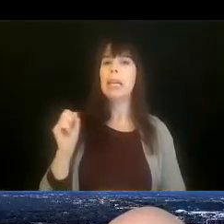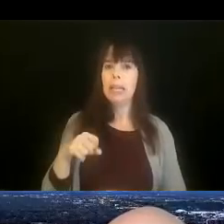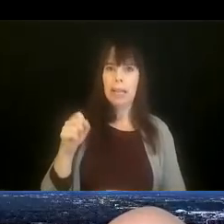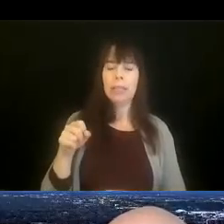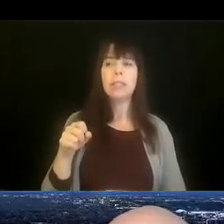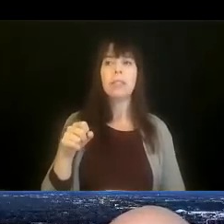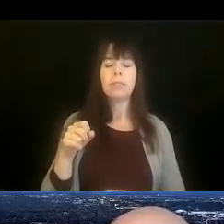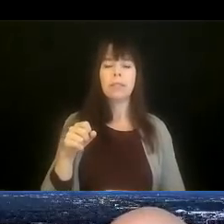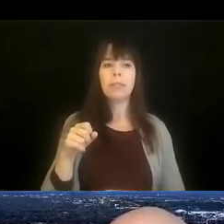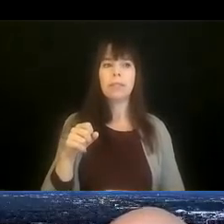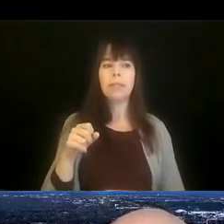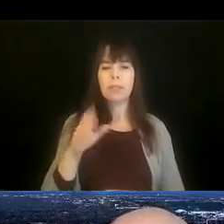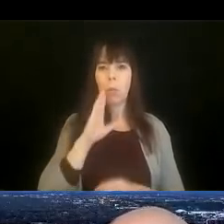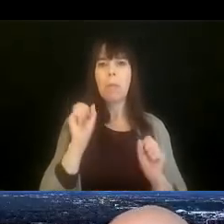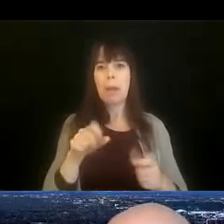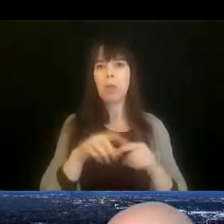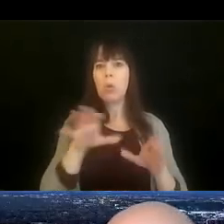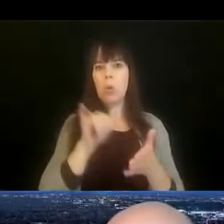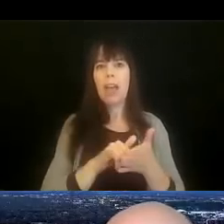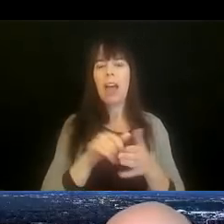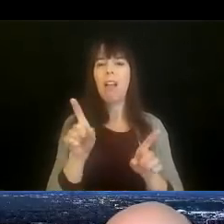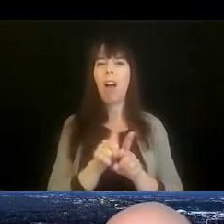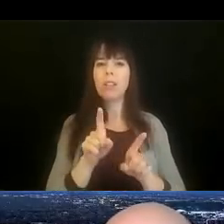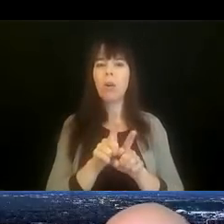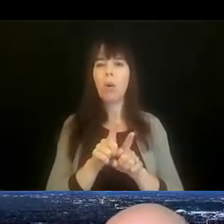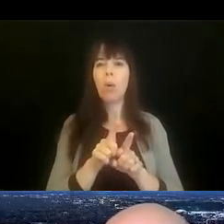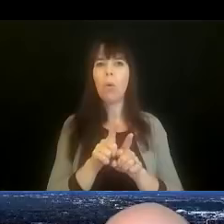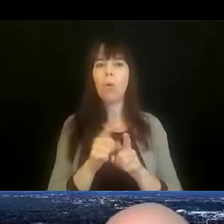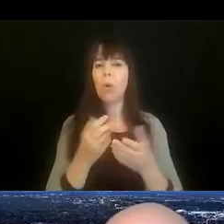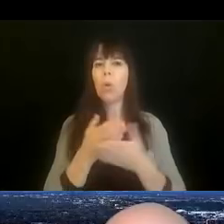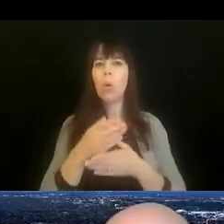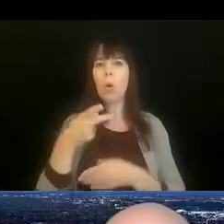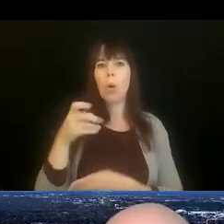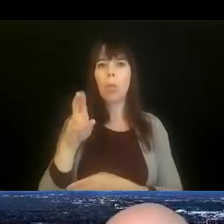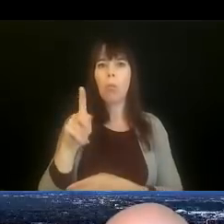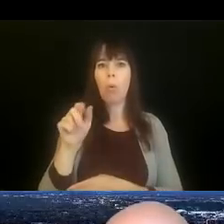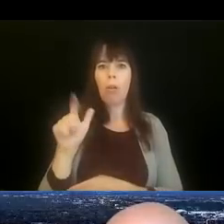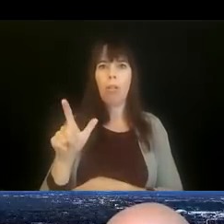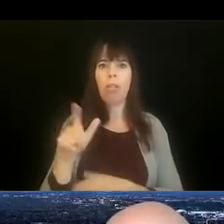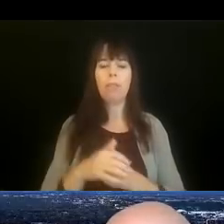will, and they will be able to do that also through the portal.